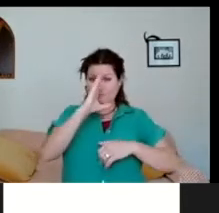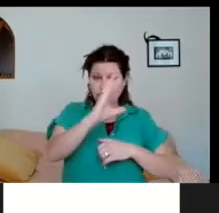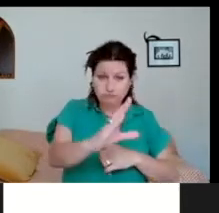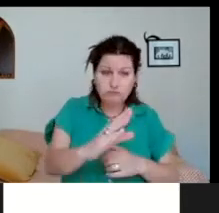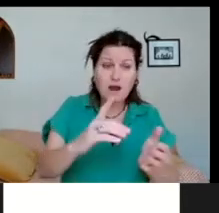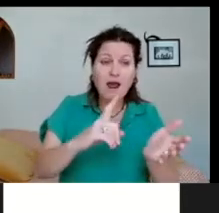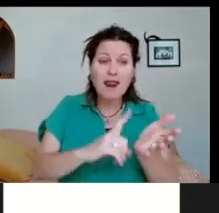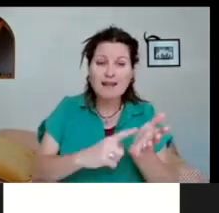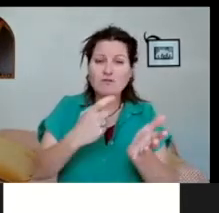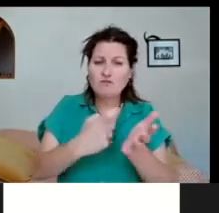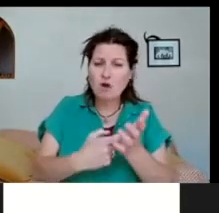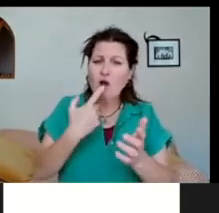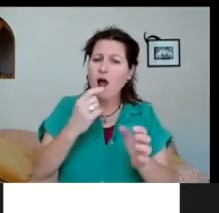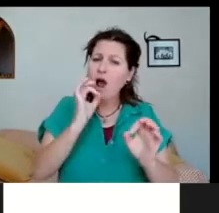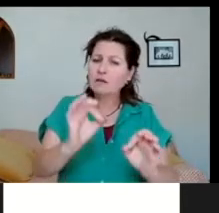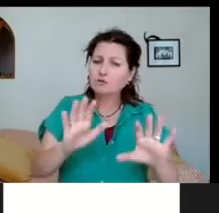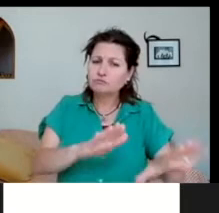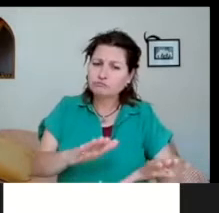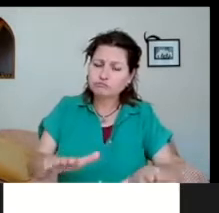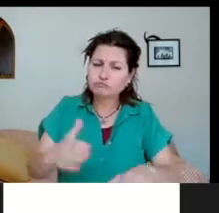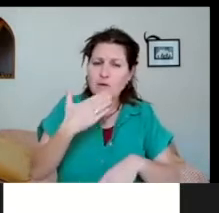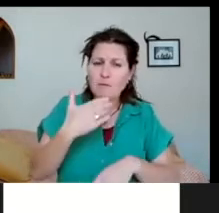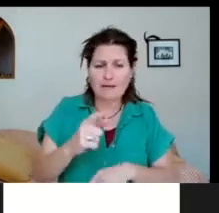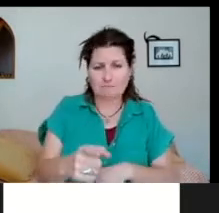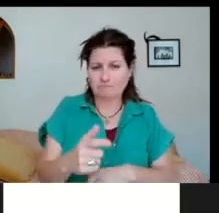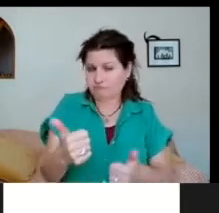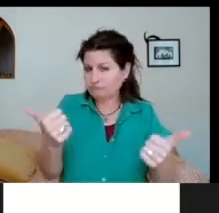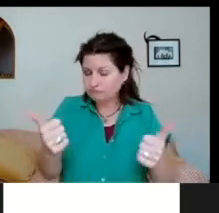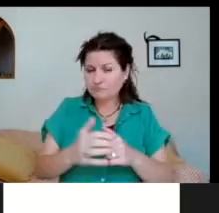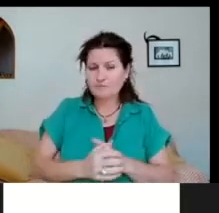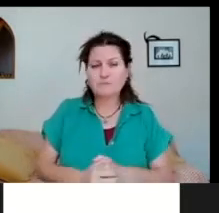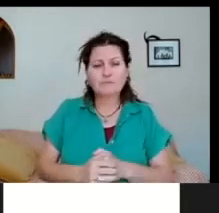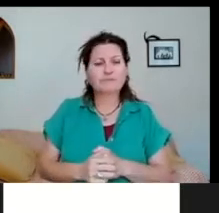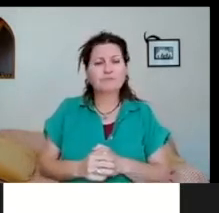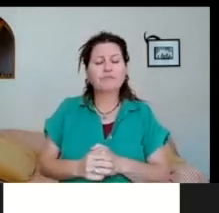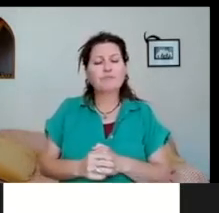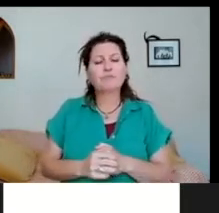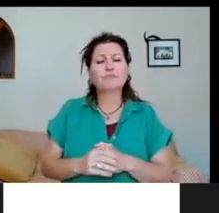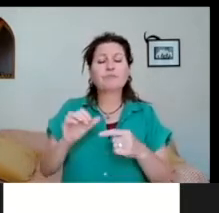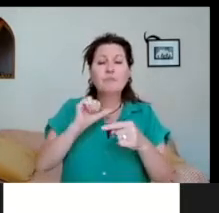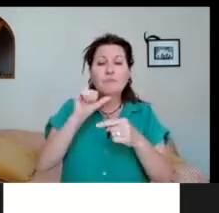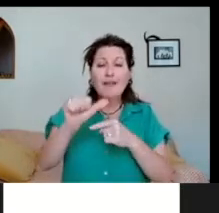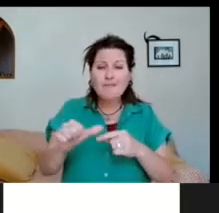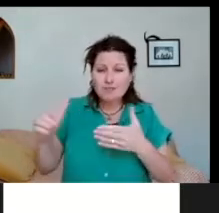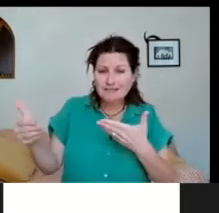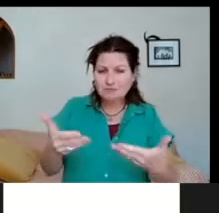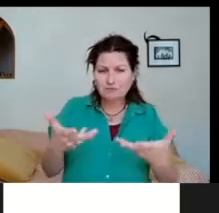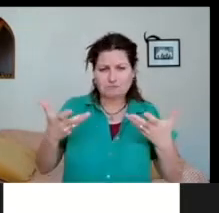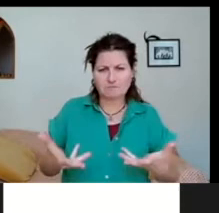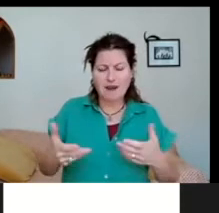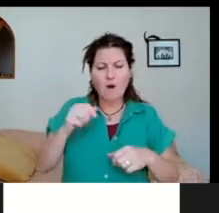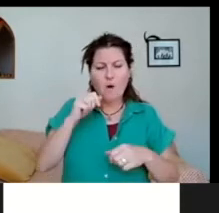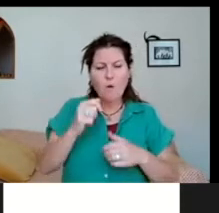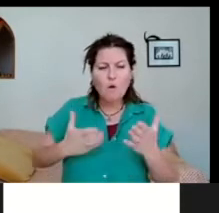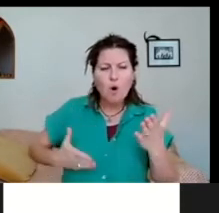And finally, just a little bit of a structure of today. So after this introduction, we are going through